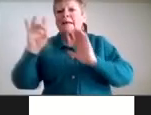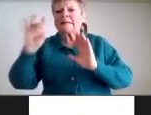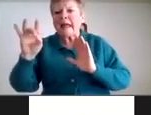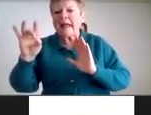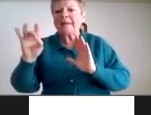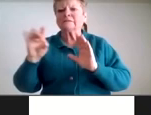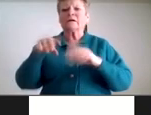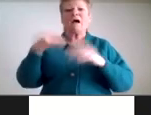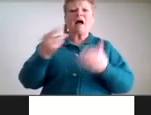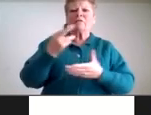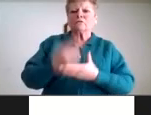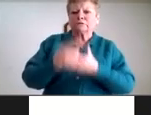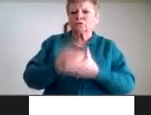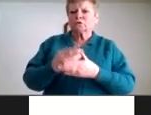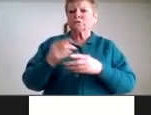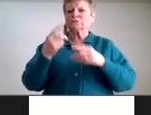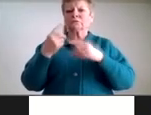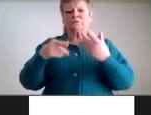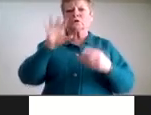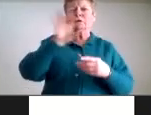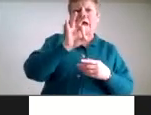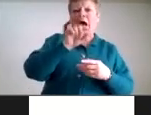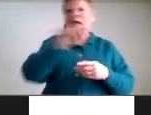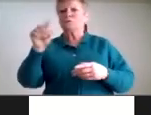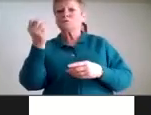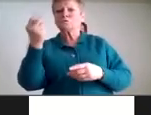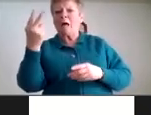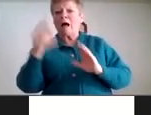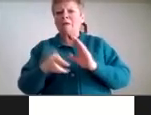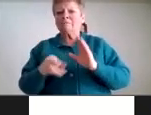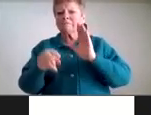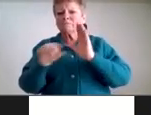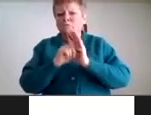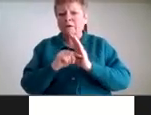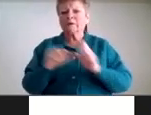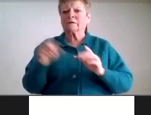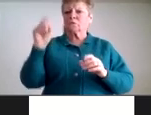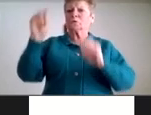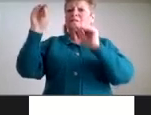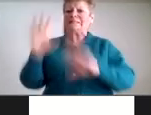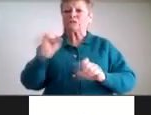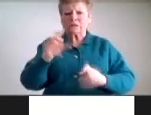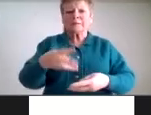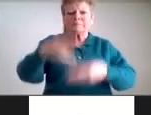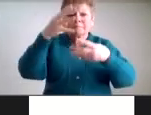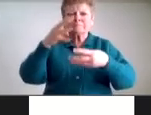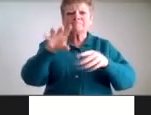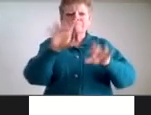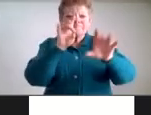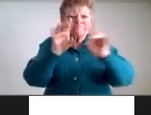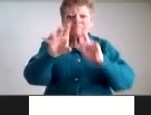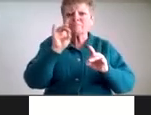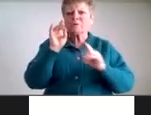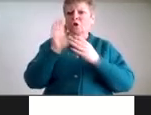resources that actually support learning for grades 9 through 12. So with these resources, teachers will be able to create learning experiences that